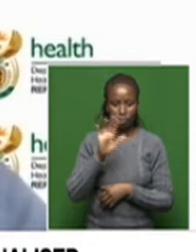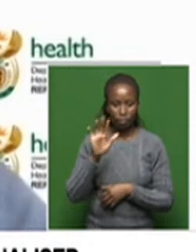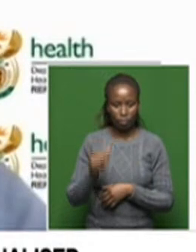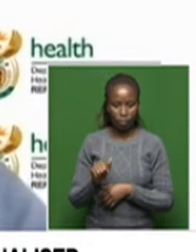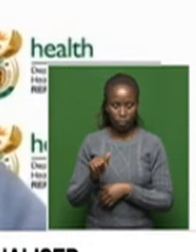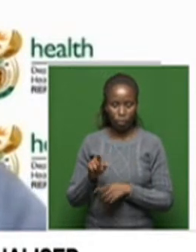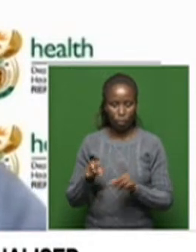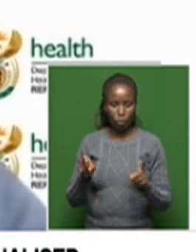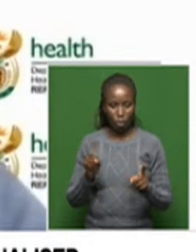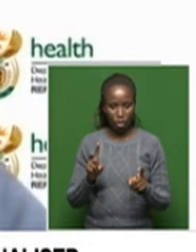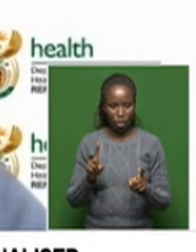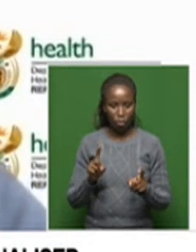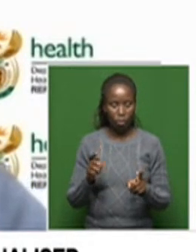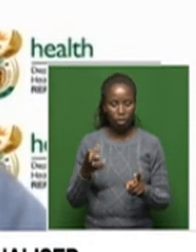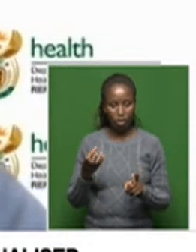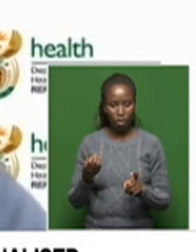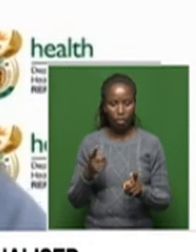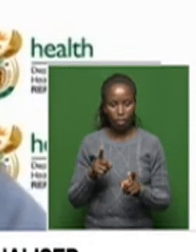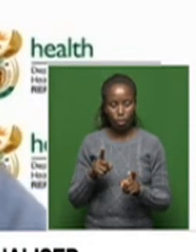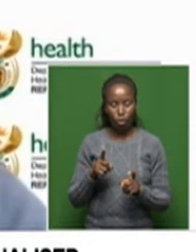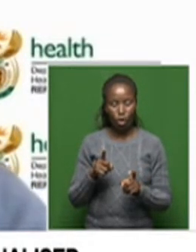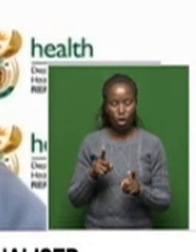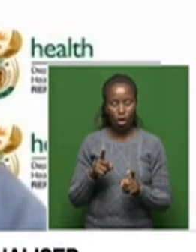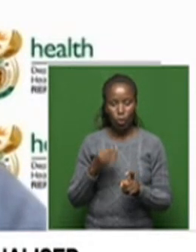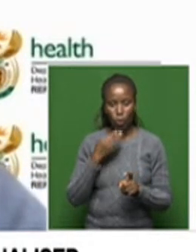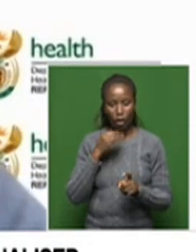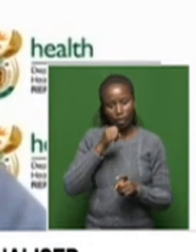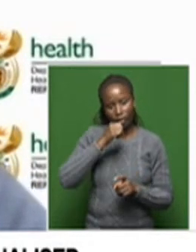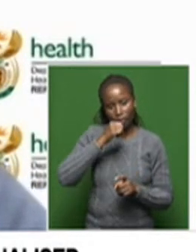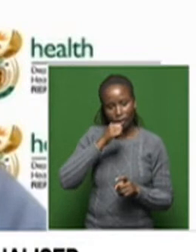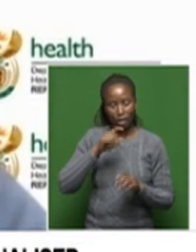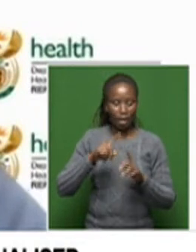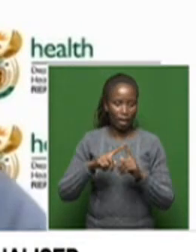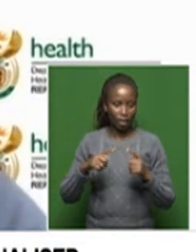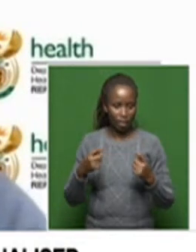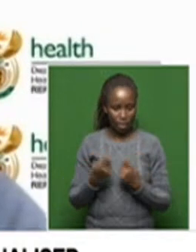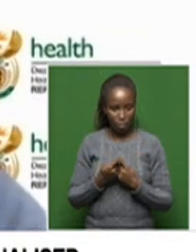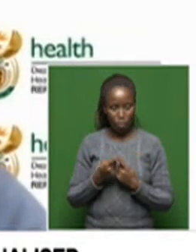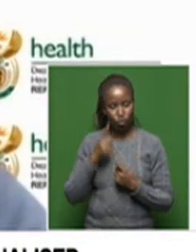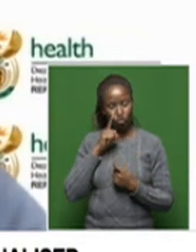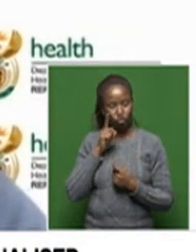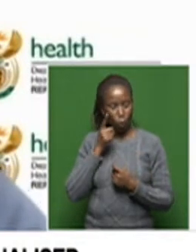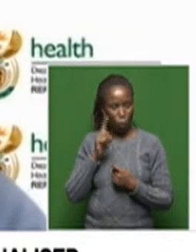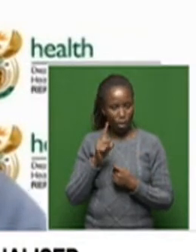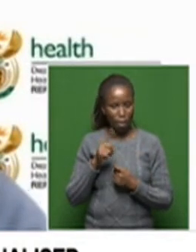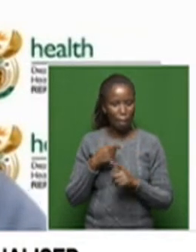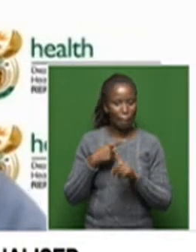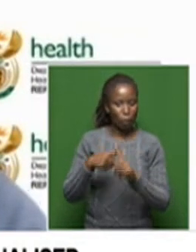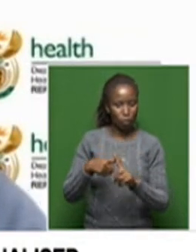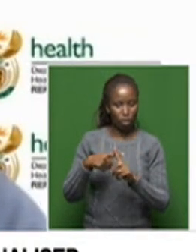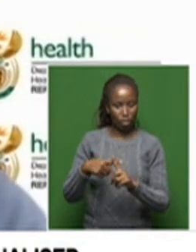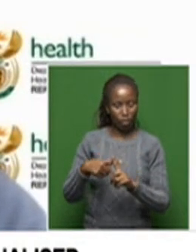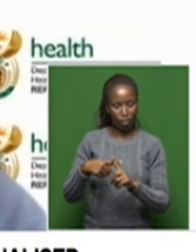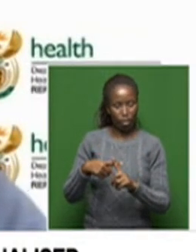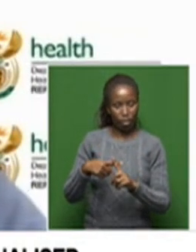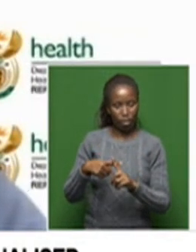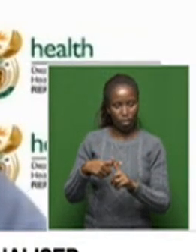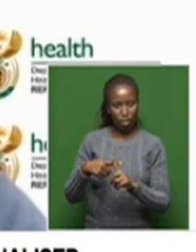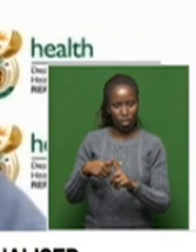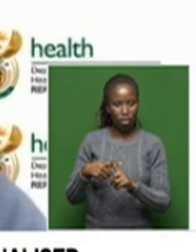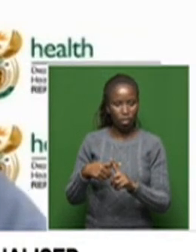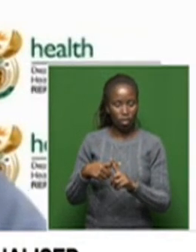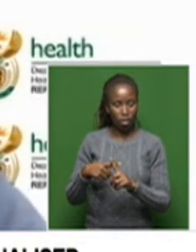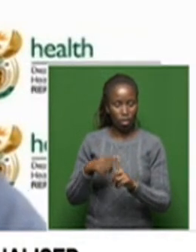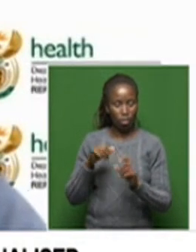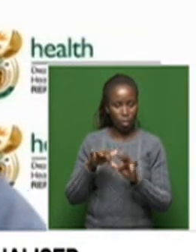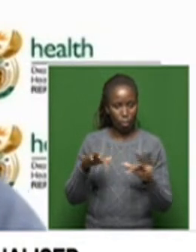active surveillance through the genomic sequencing team that is actually looking at most of the positive specimen to ensure that